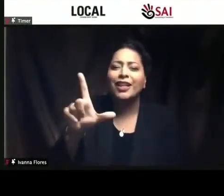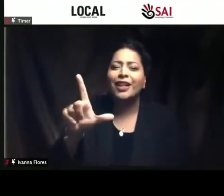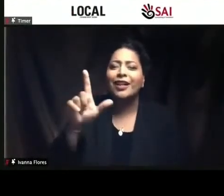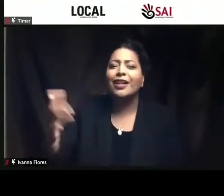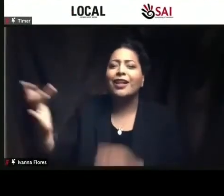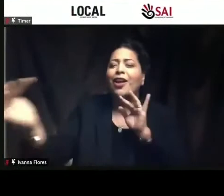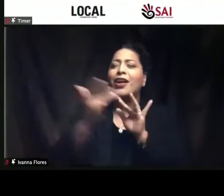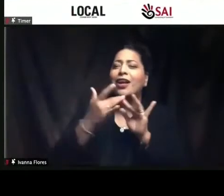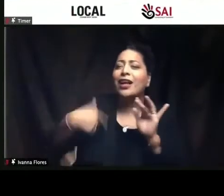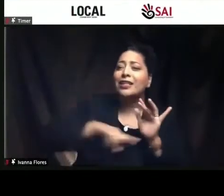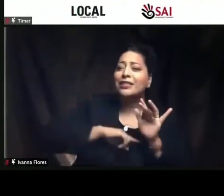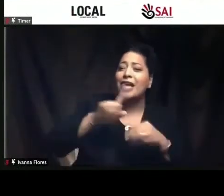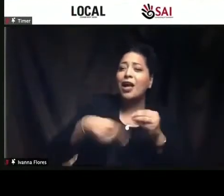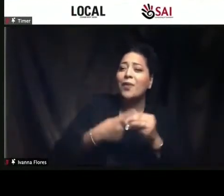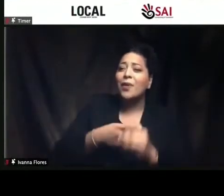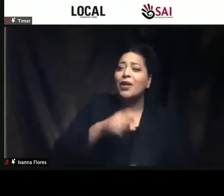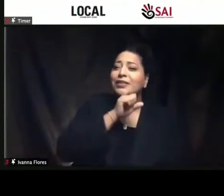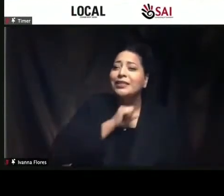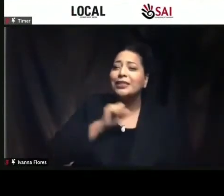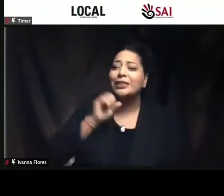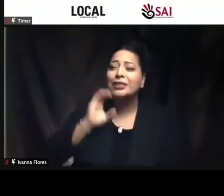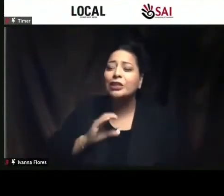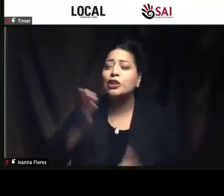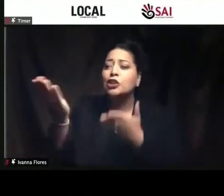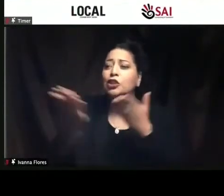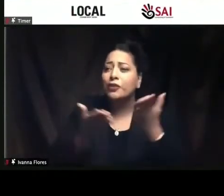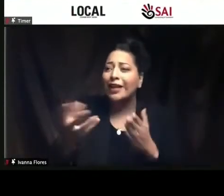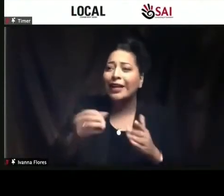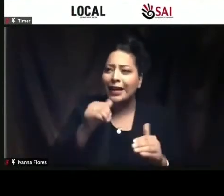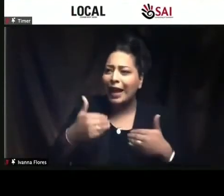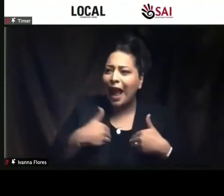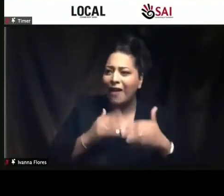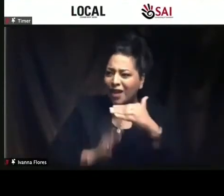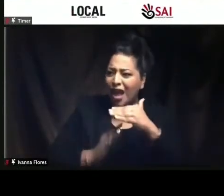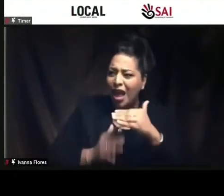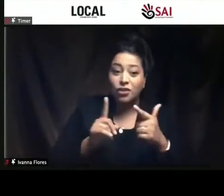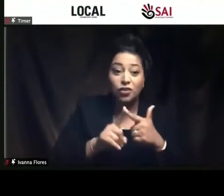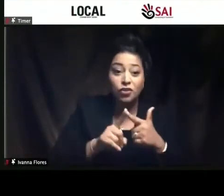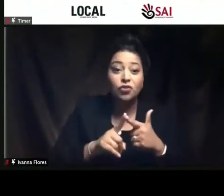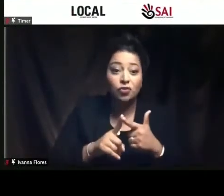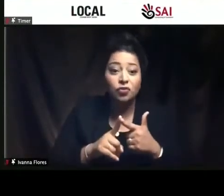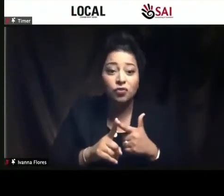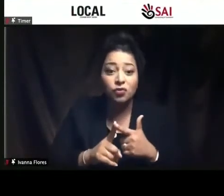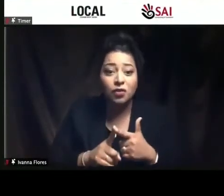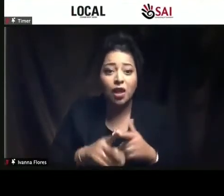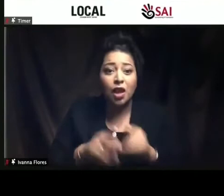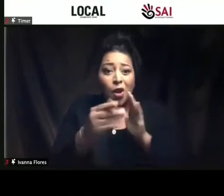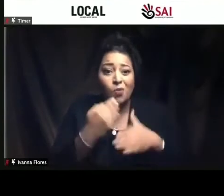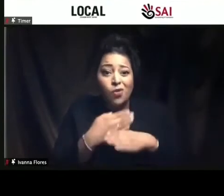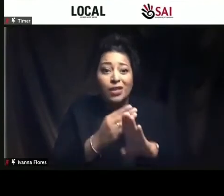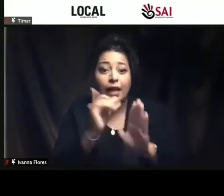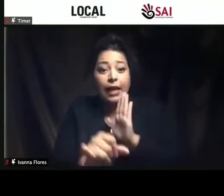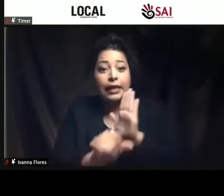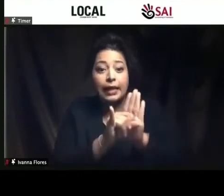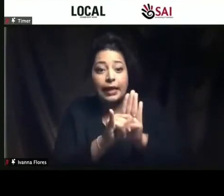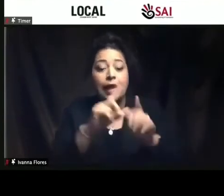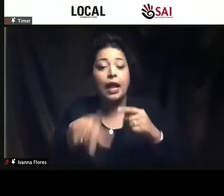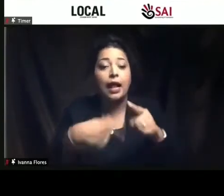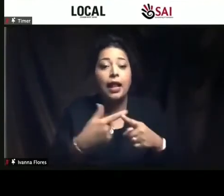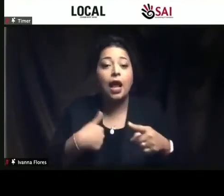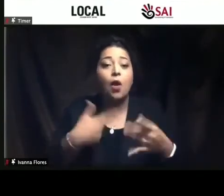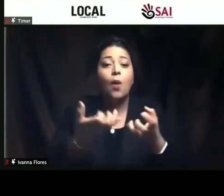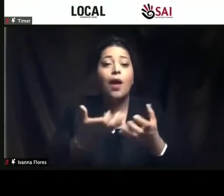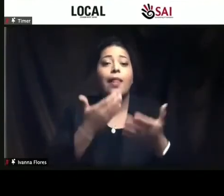senior shredding services and the lack of access that they have to truly protect their identities. Then I want to thank